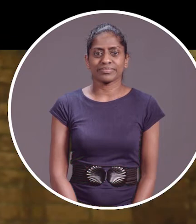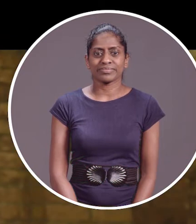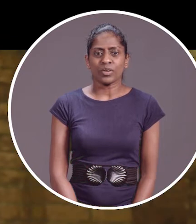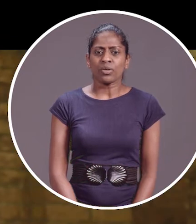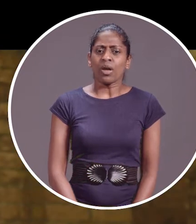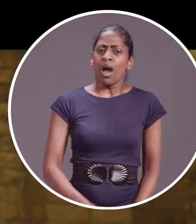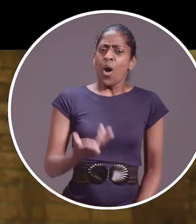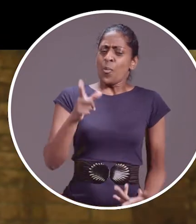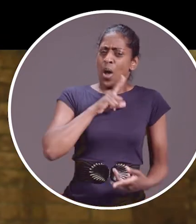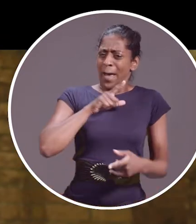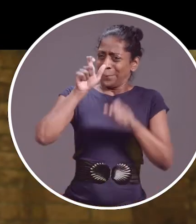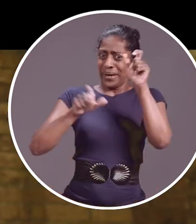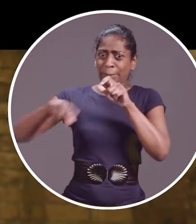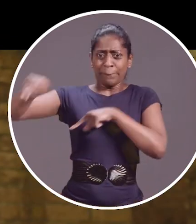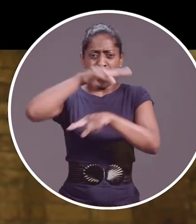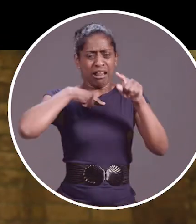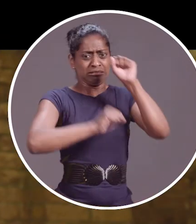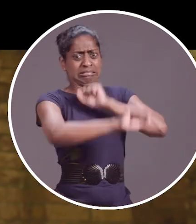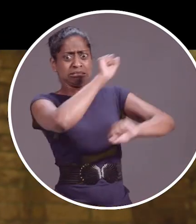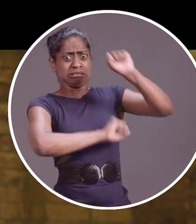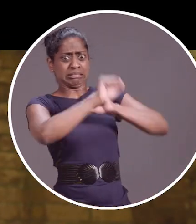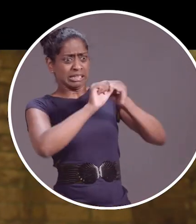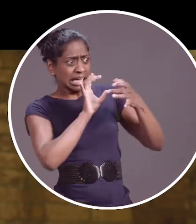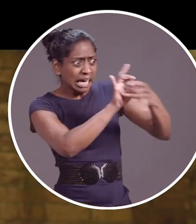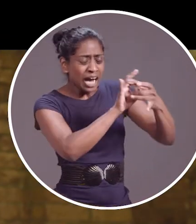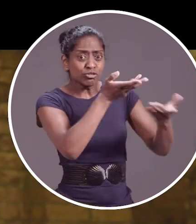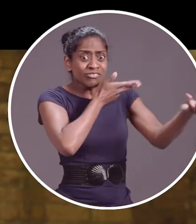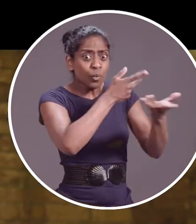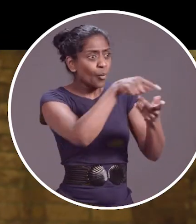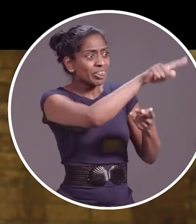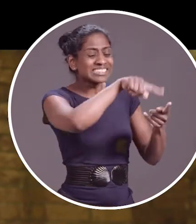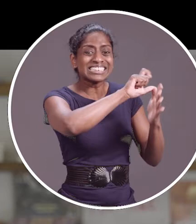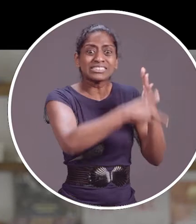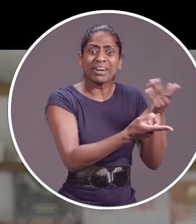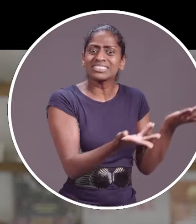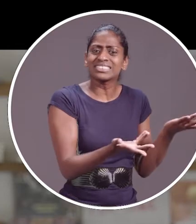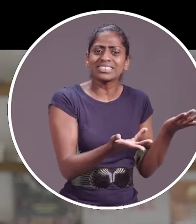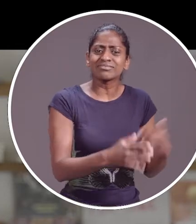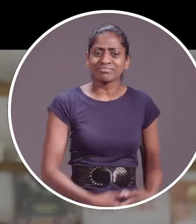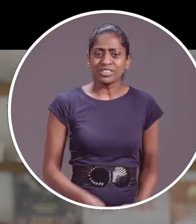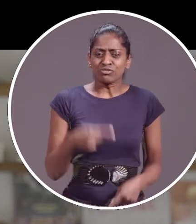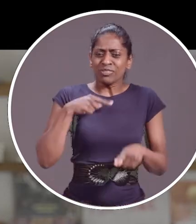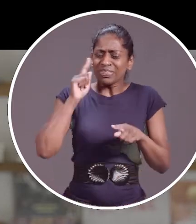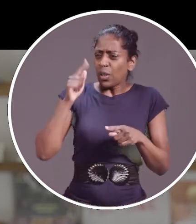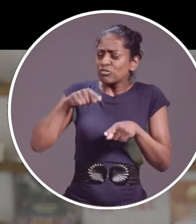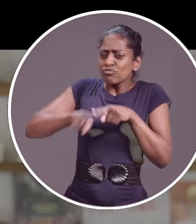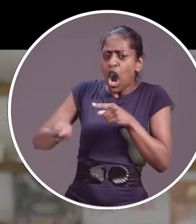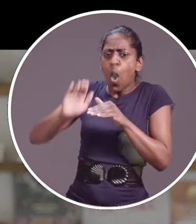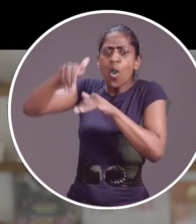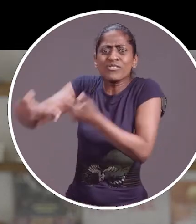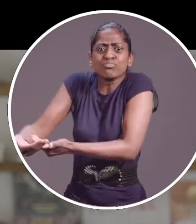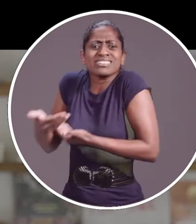So, why are people reluctant to engage in conversations about disability? We try to